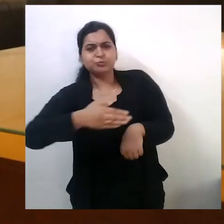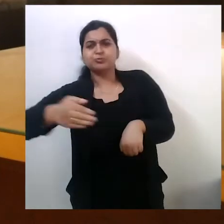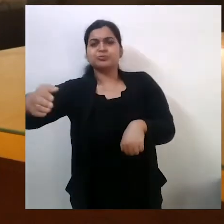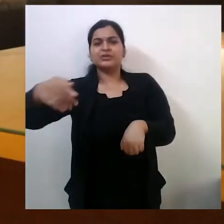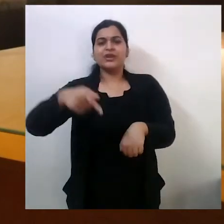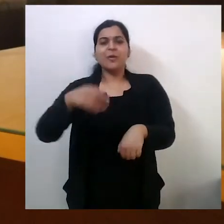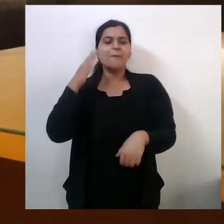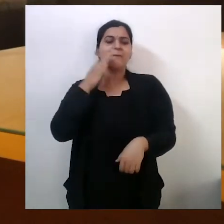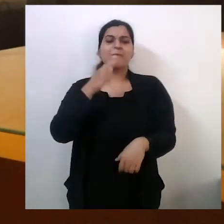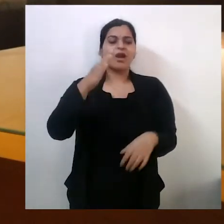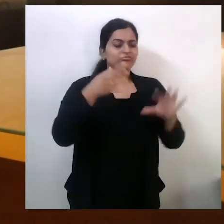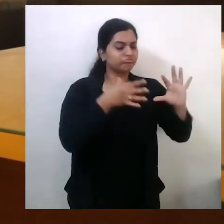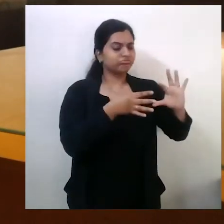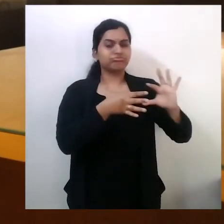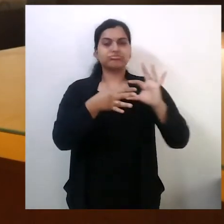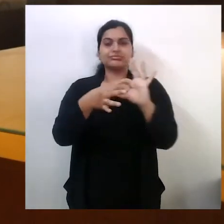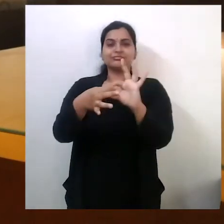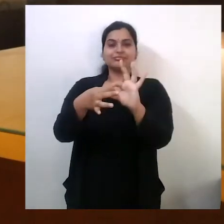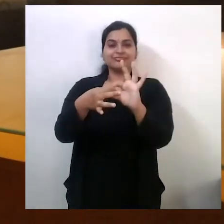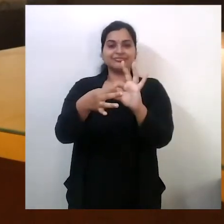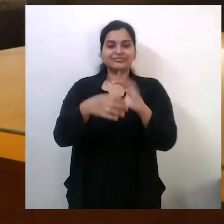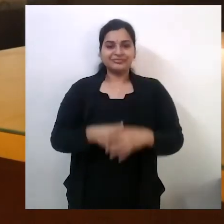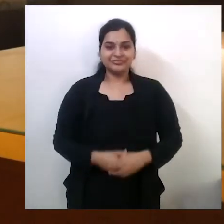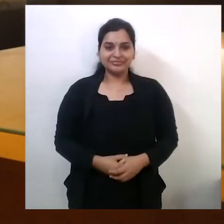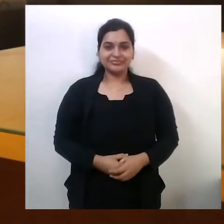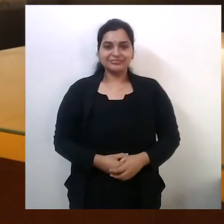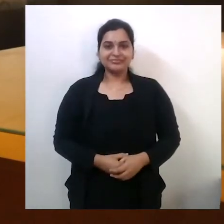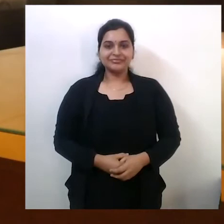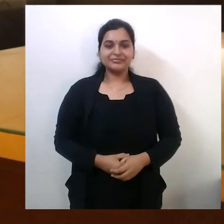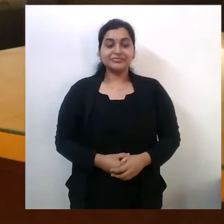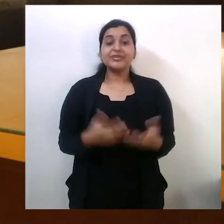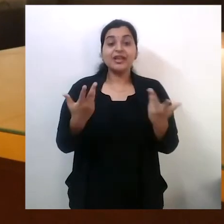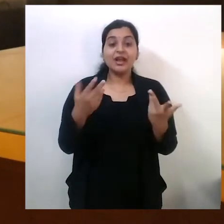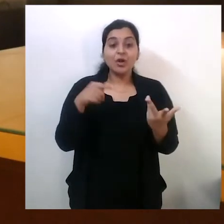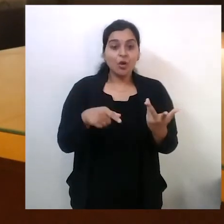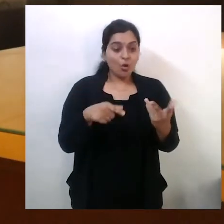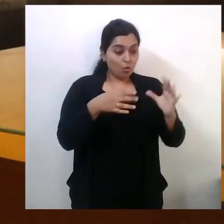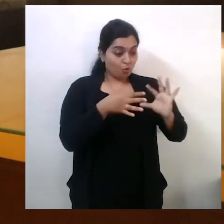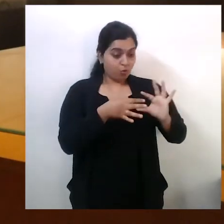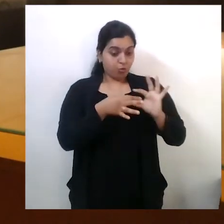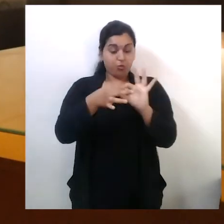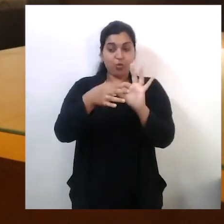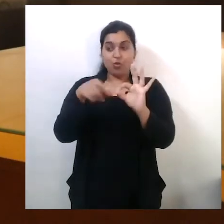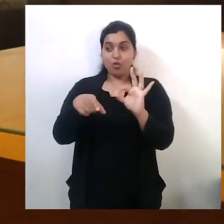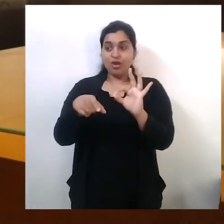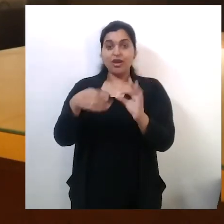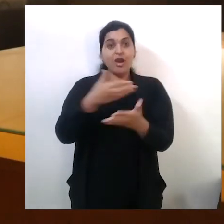that he represents, but at the same time, a very